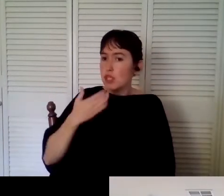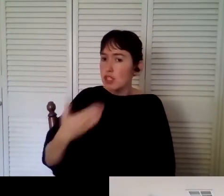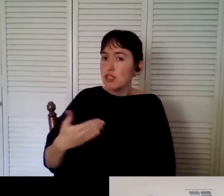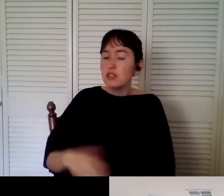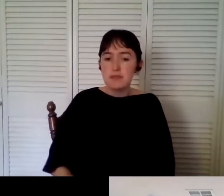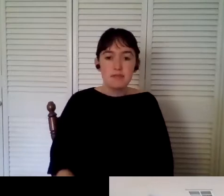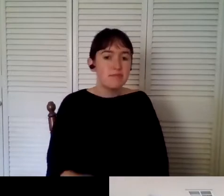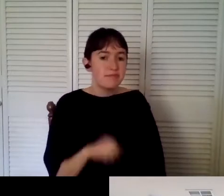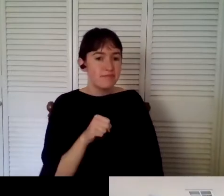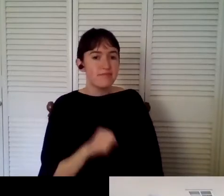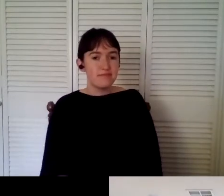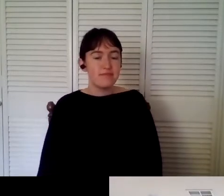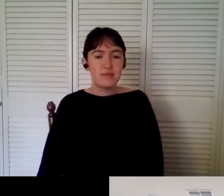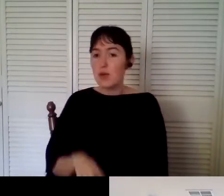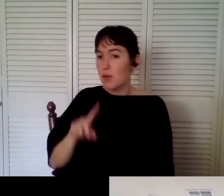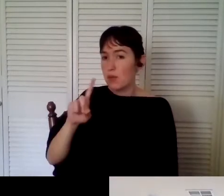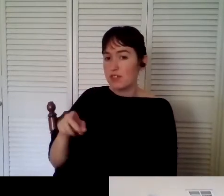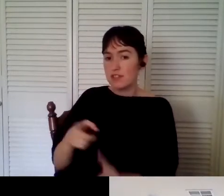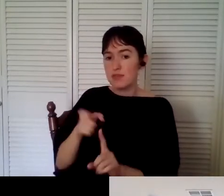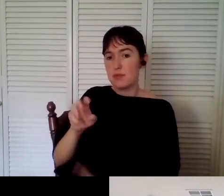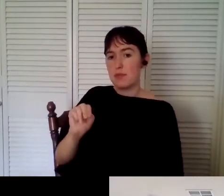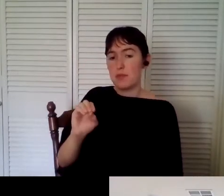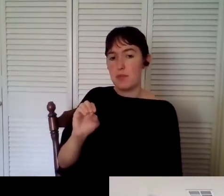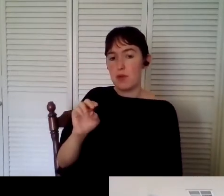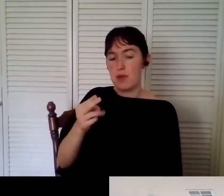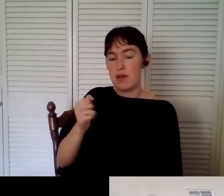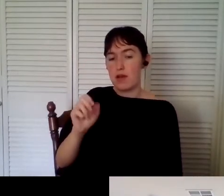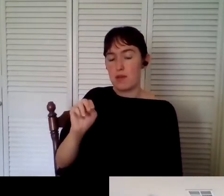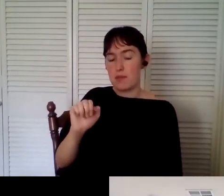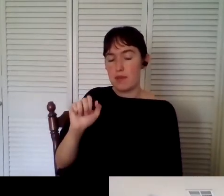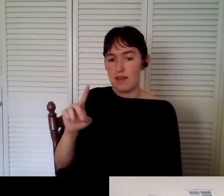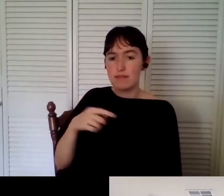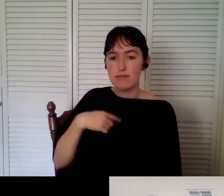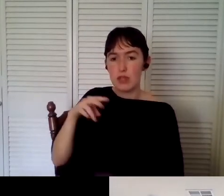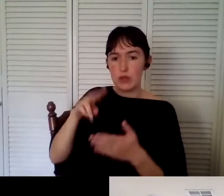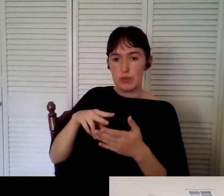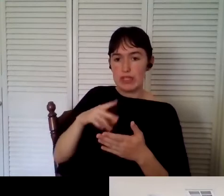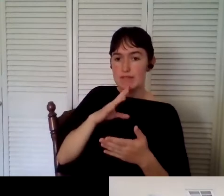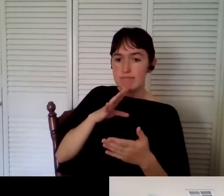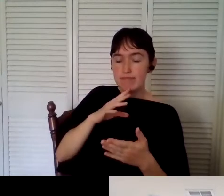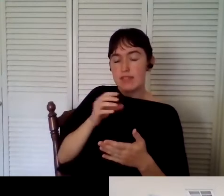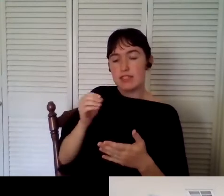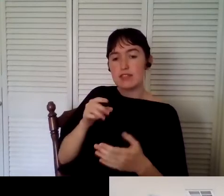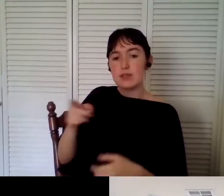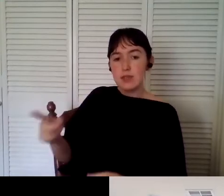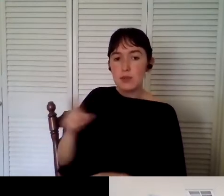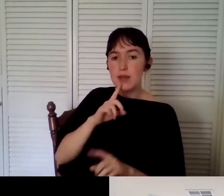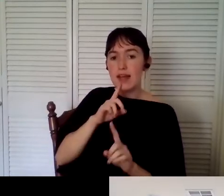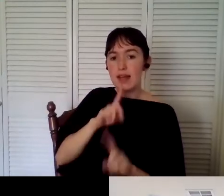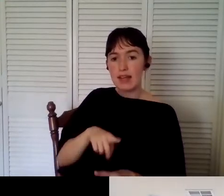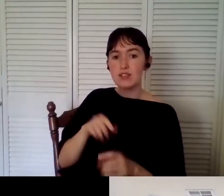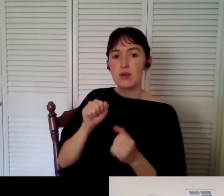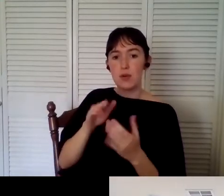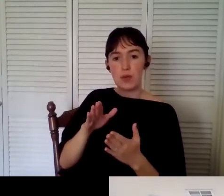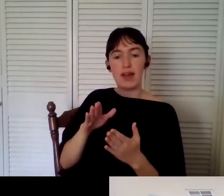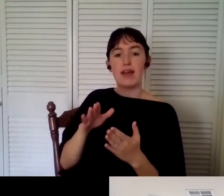we got a question here from Mohammed. I'm going to read it directly, and then I'm going to ask you to answer in a way that someone who does not understand the question